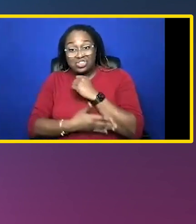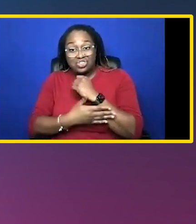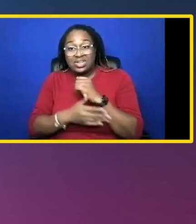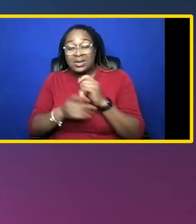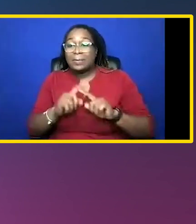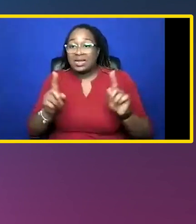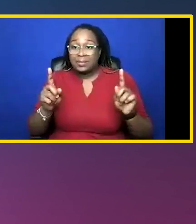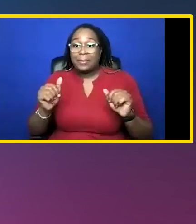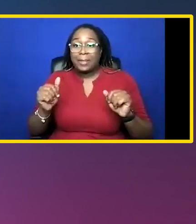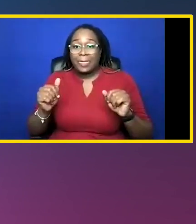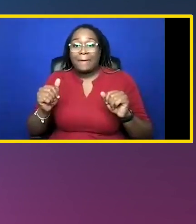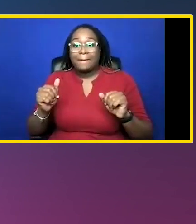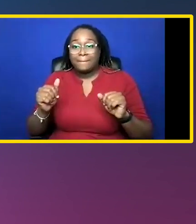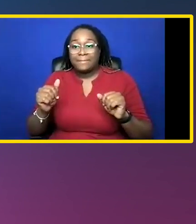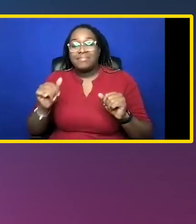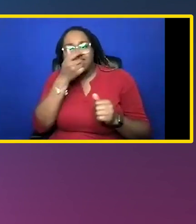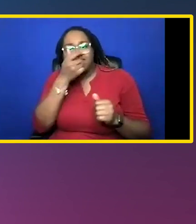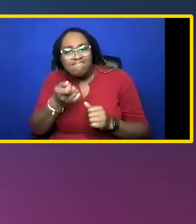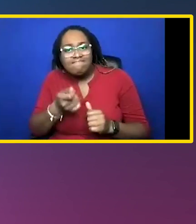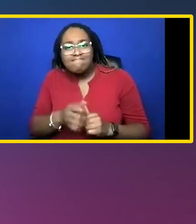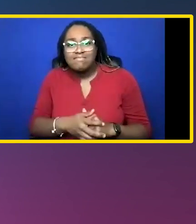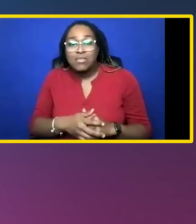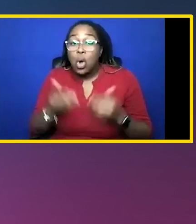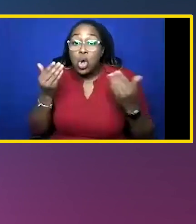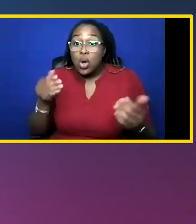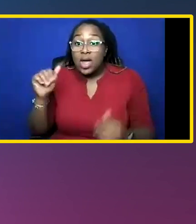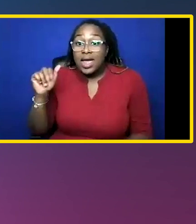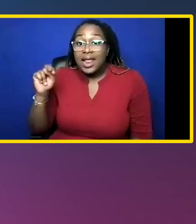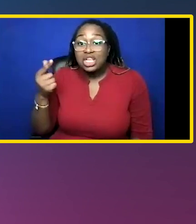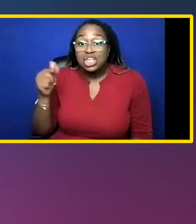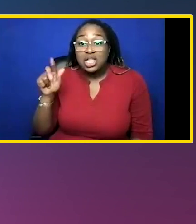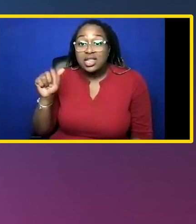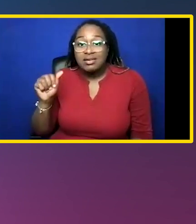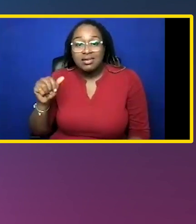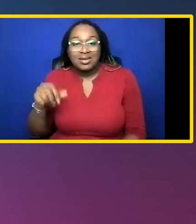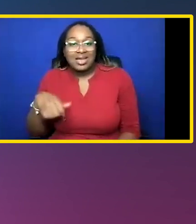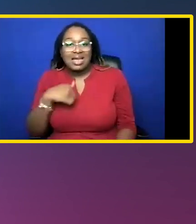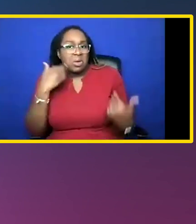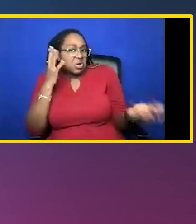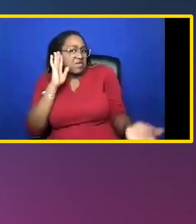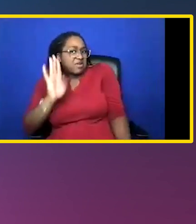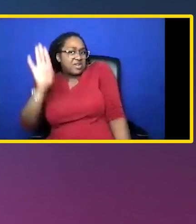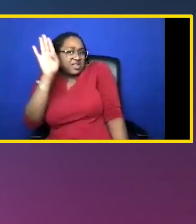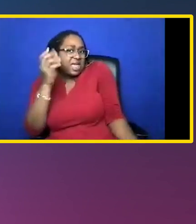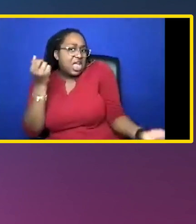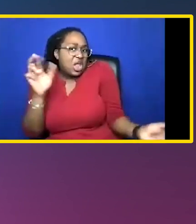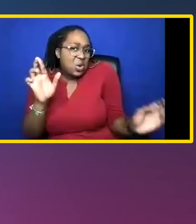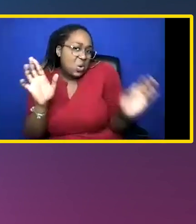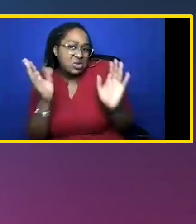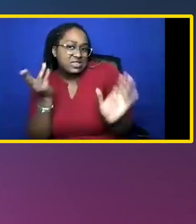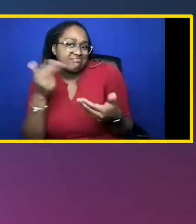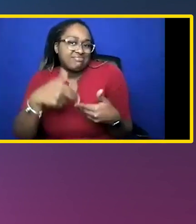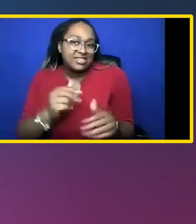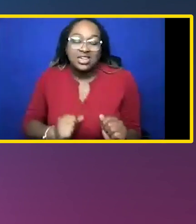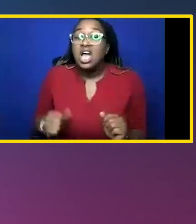But this is interesting. Oh, go ahead, Angela. Oh, I was okay. I don't know if I should raise my hand or just No, jump get in in. there.